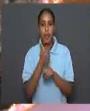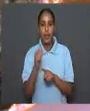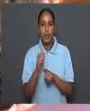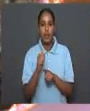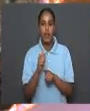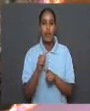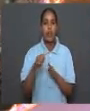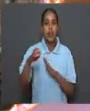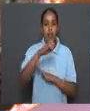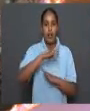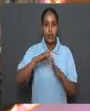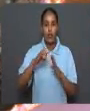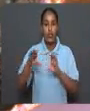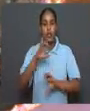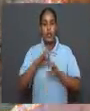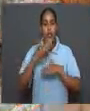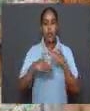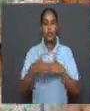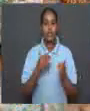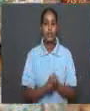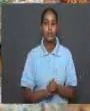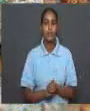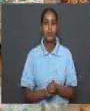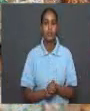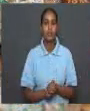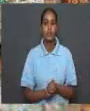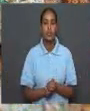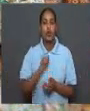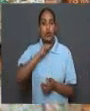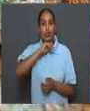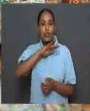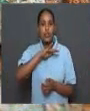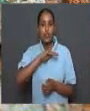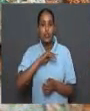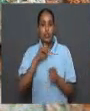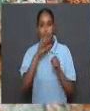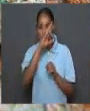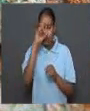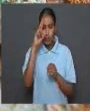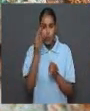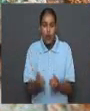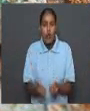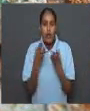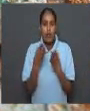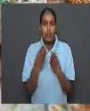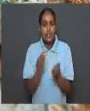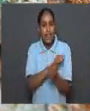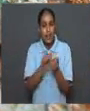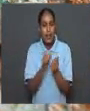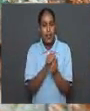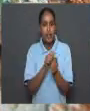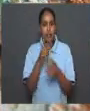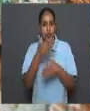an electrochemical process. Corrosion causes a lot of damage